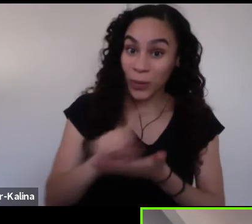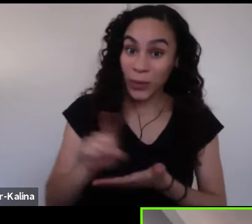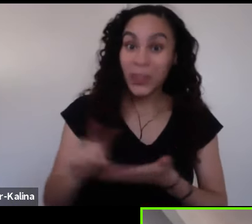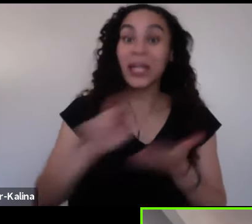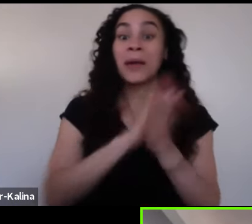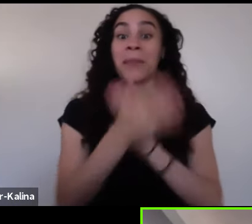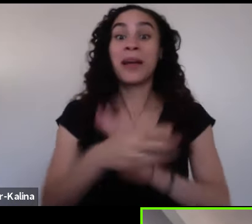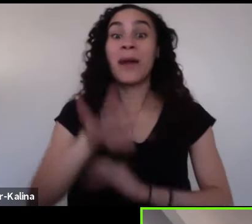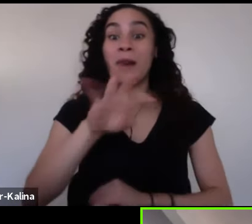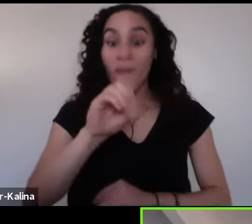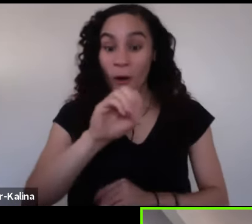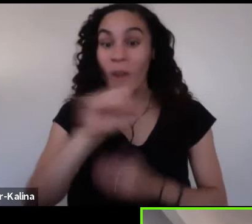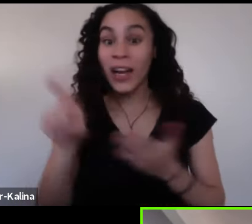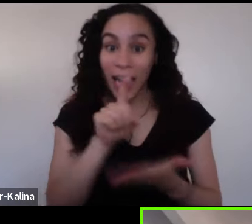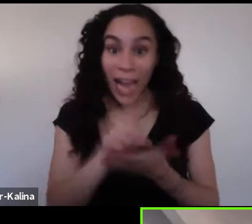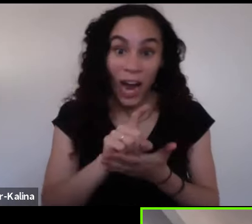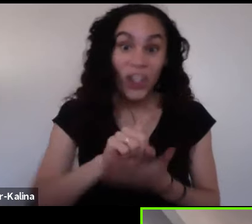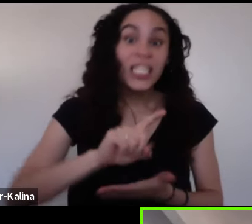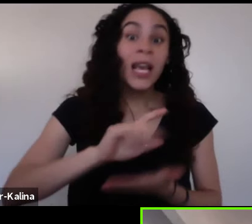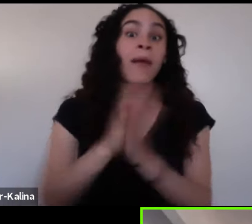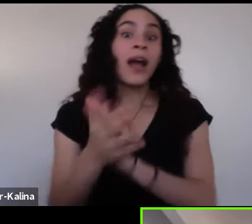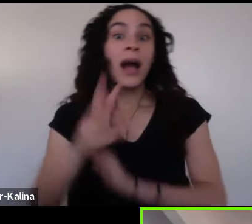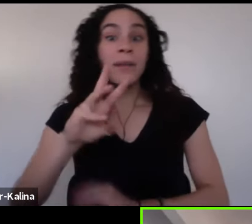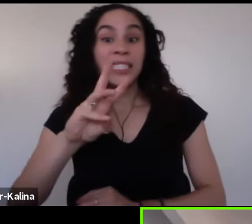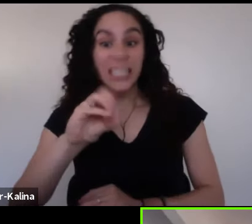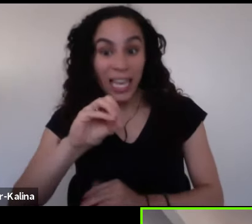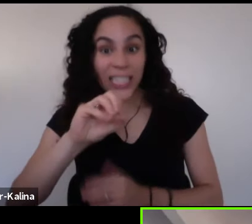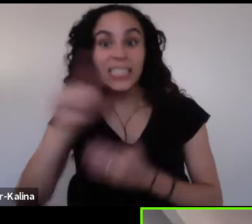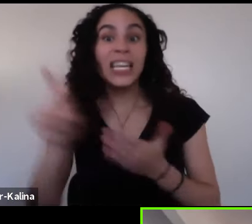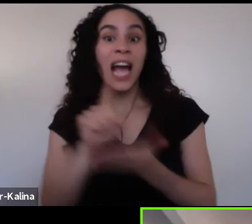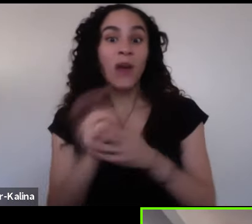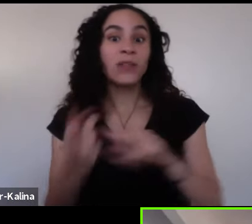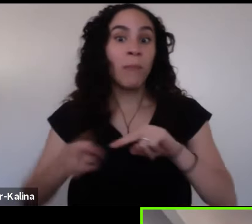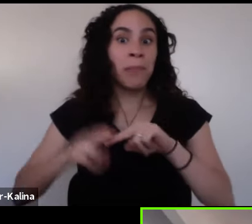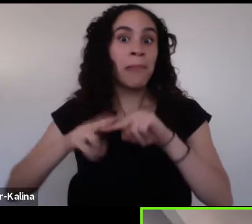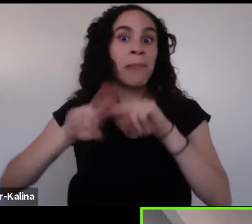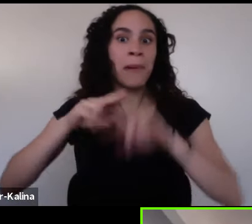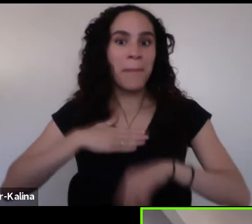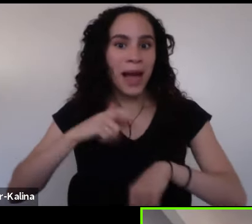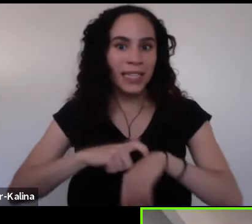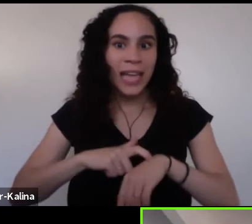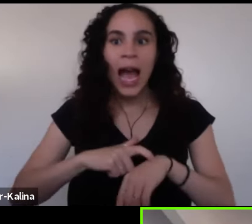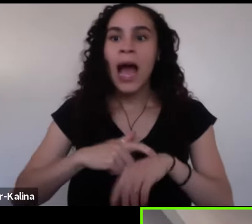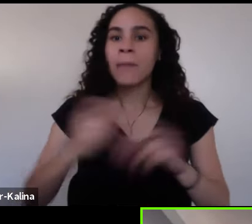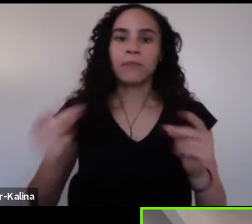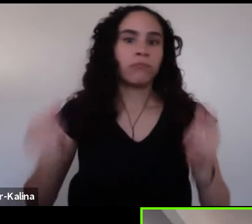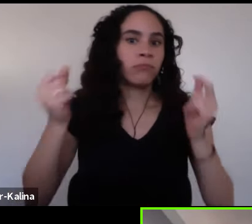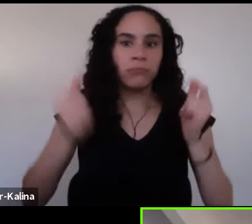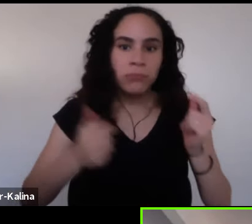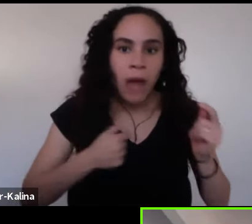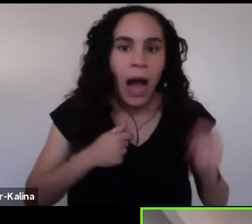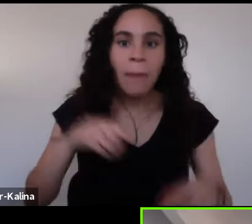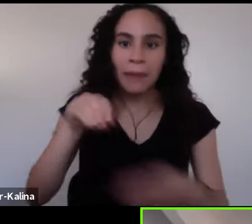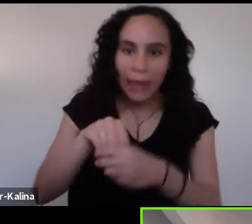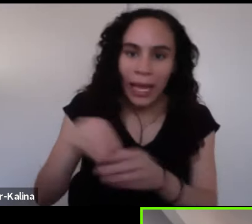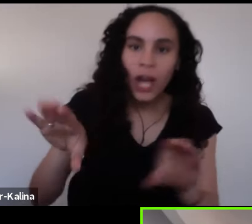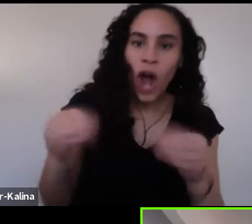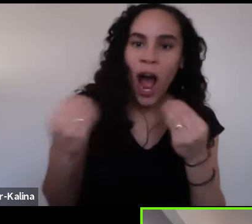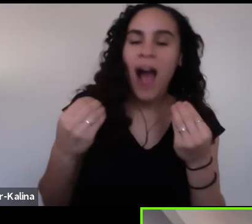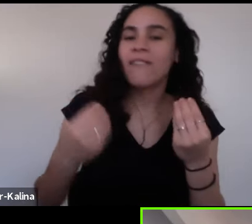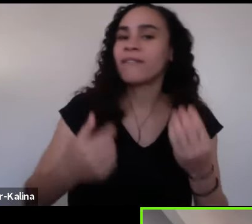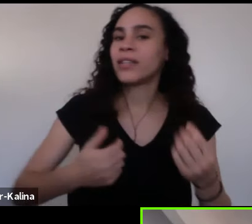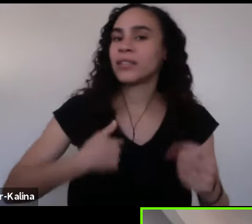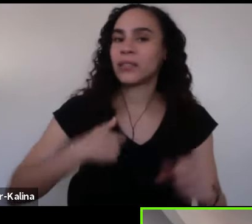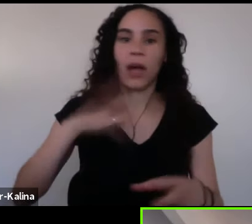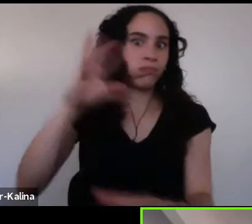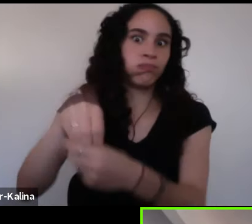60 hours. And then next thing I know, I'm in the office and, doing all these things. And what came to mind